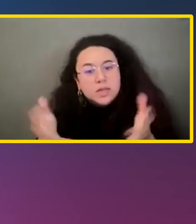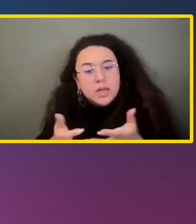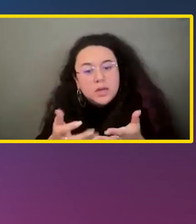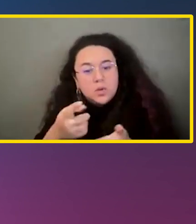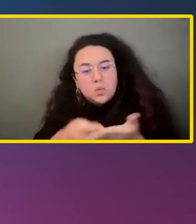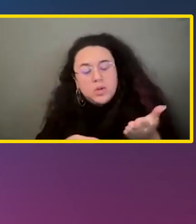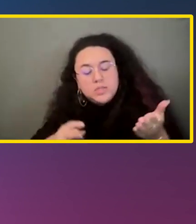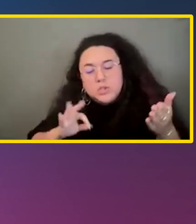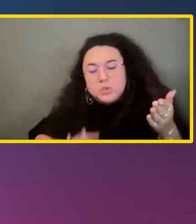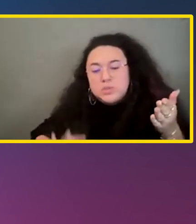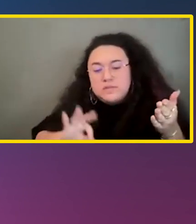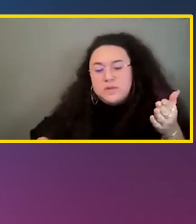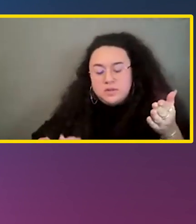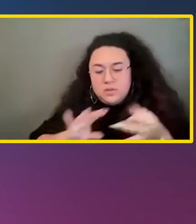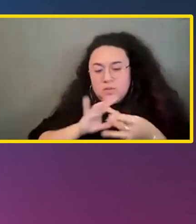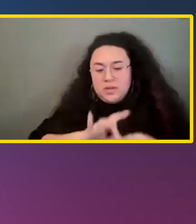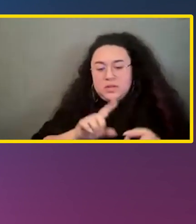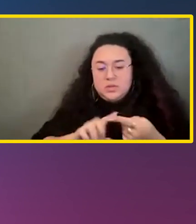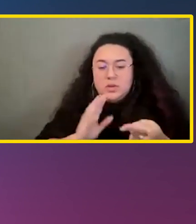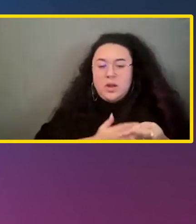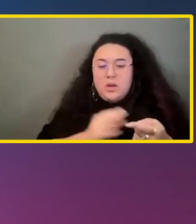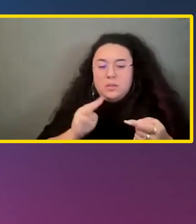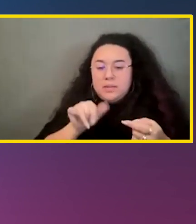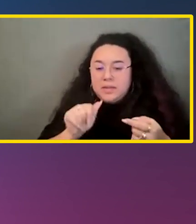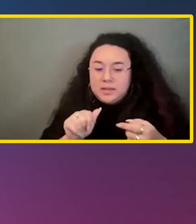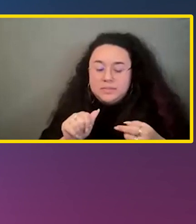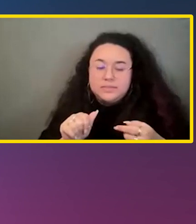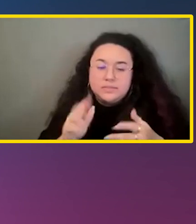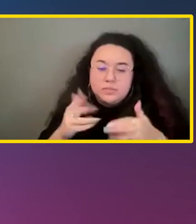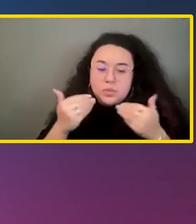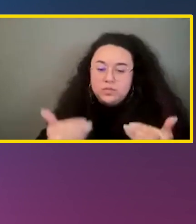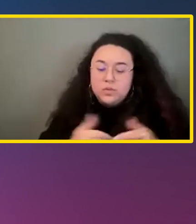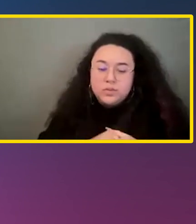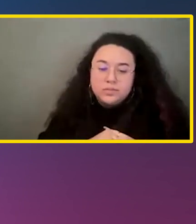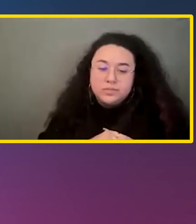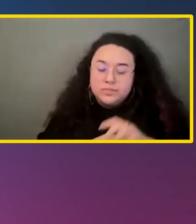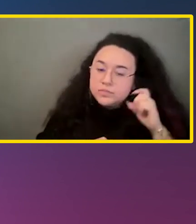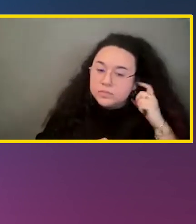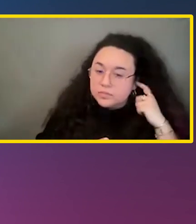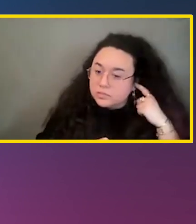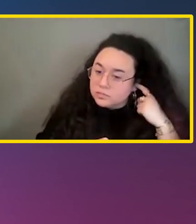What is useful as it pertains to our media moving forward?